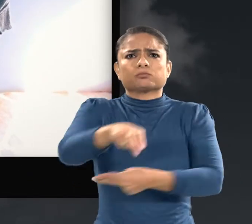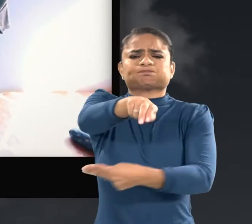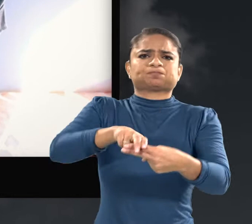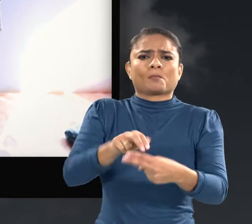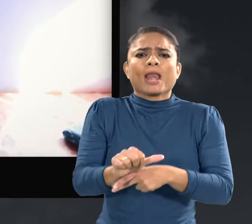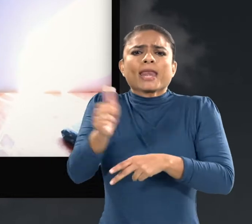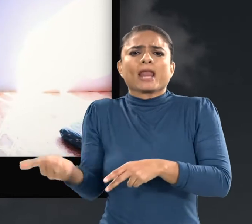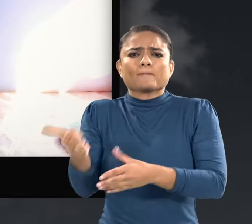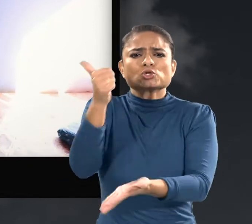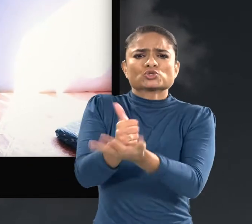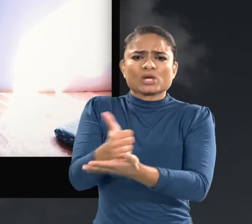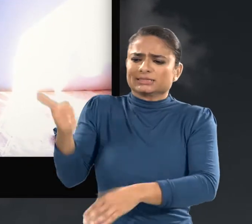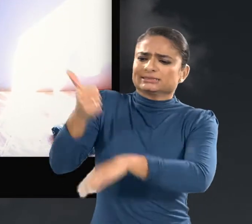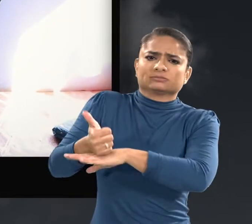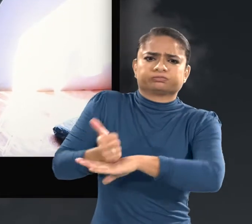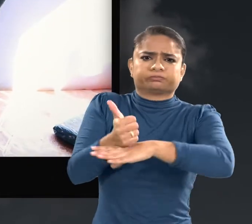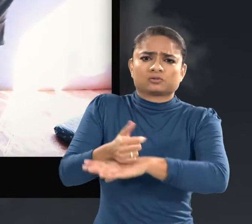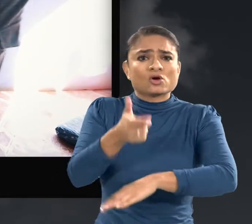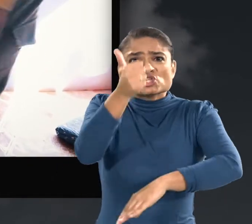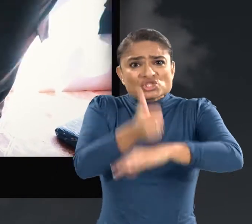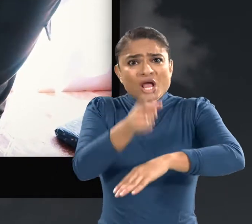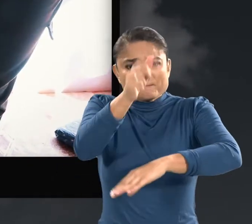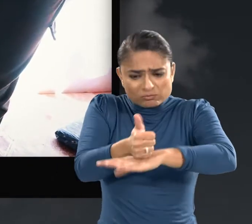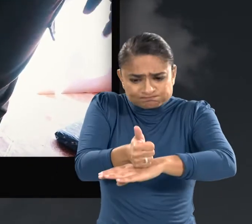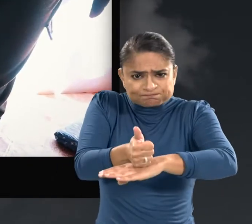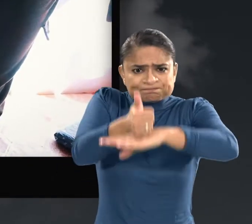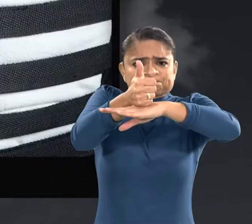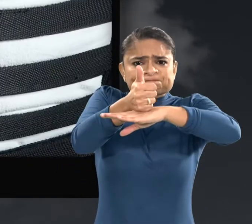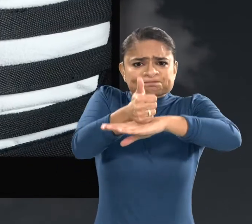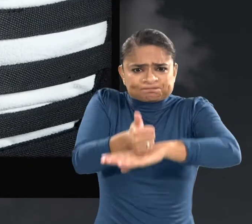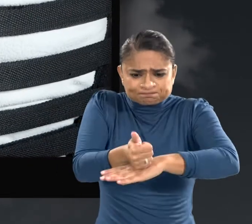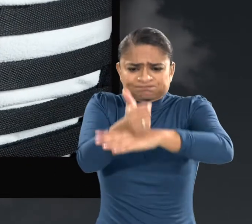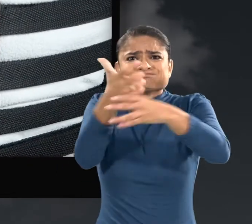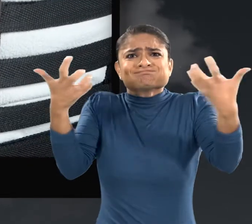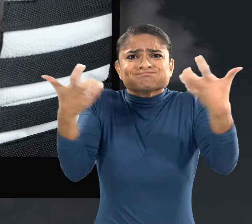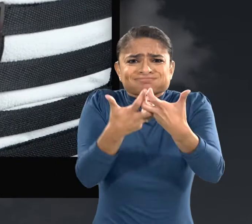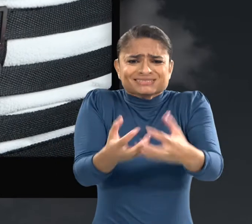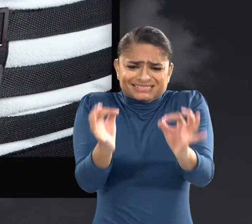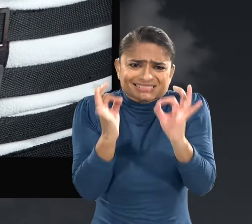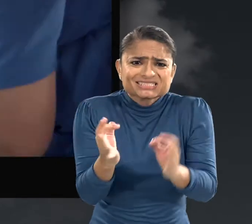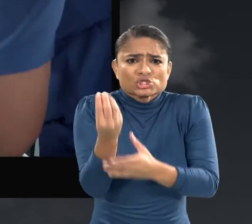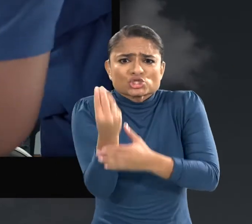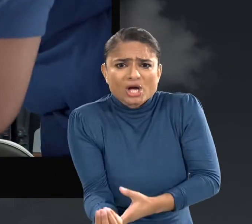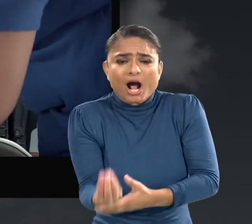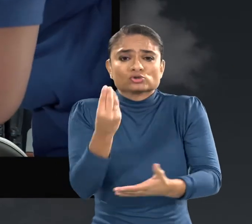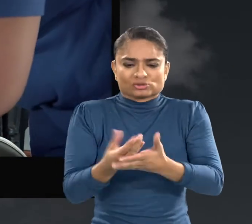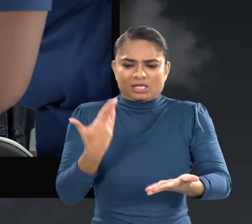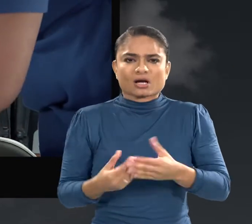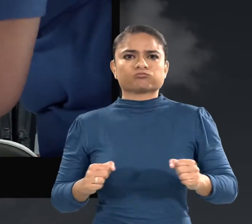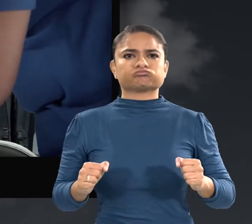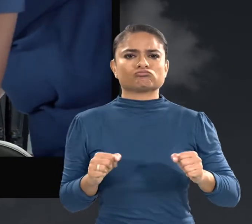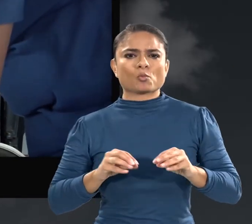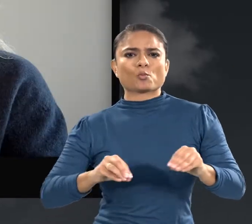cannot just be the neighbor's granny's chair, it has to be a chair fitted for that specific child so that that child's function